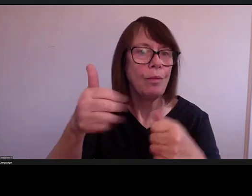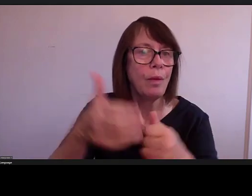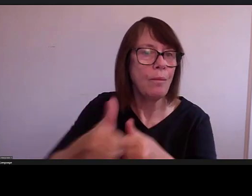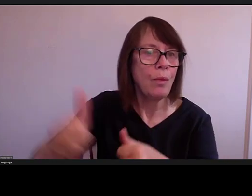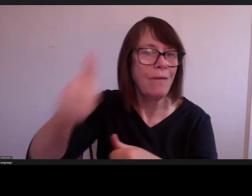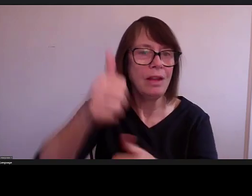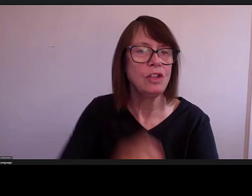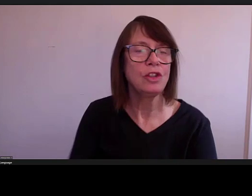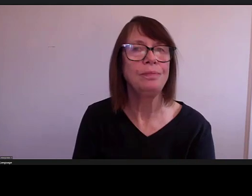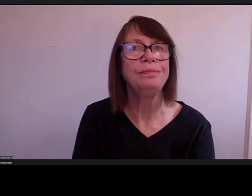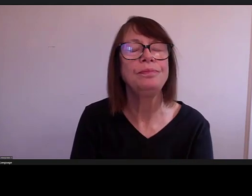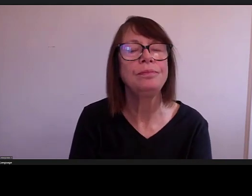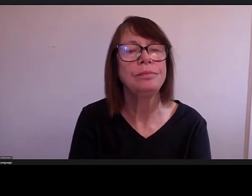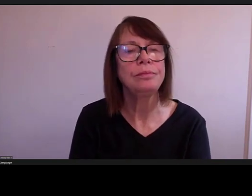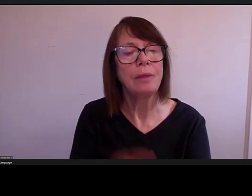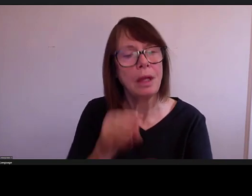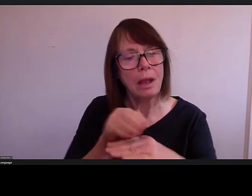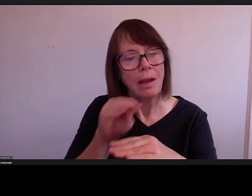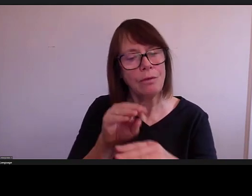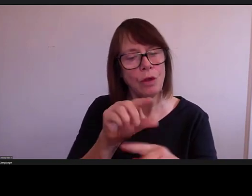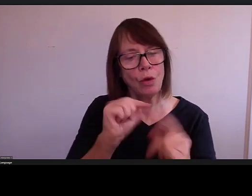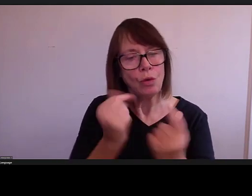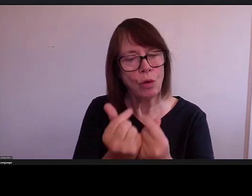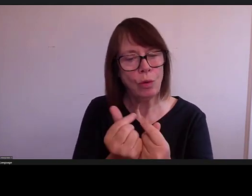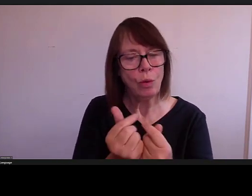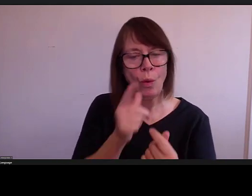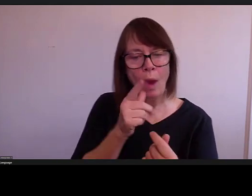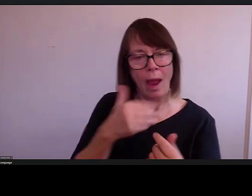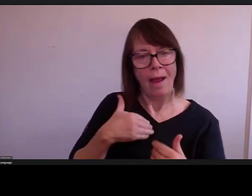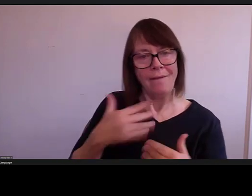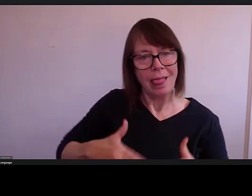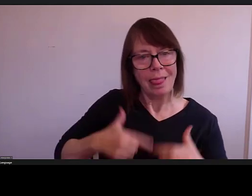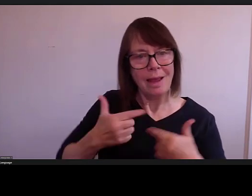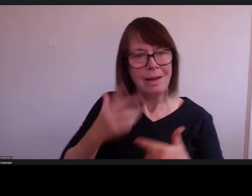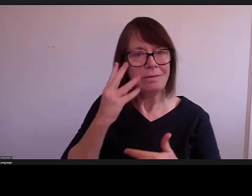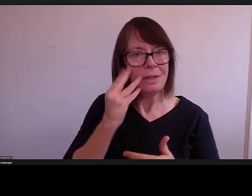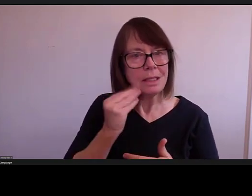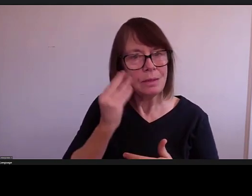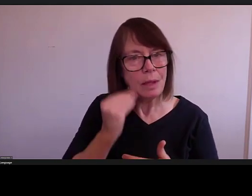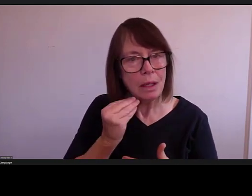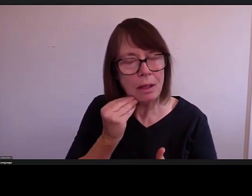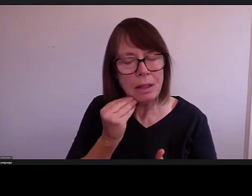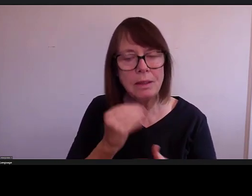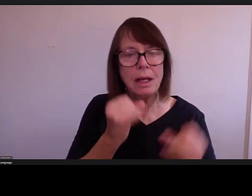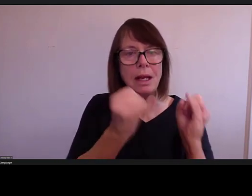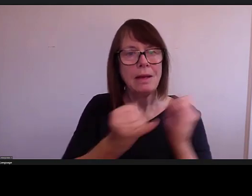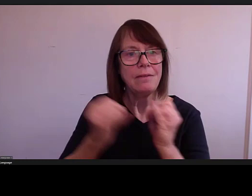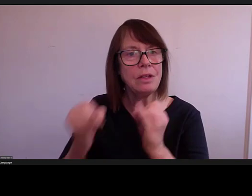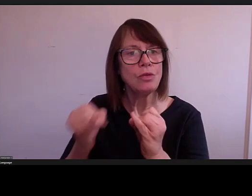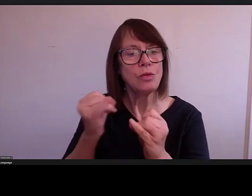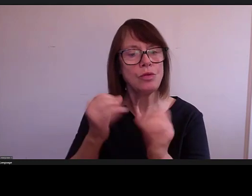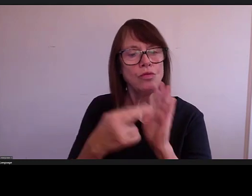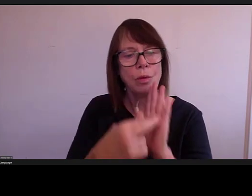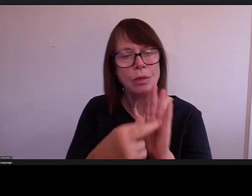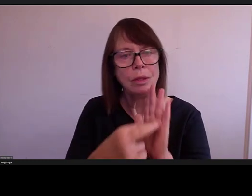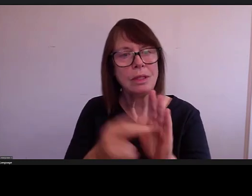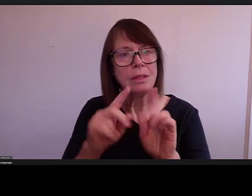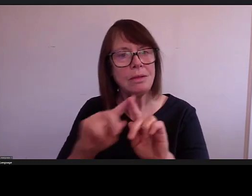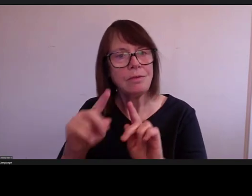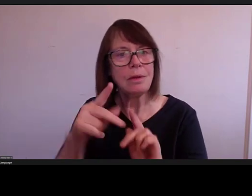made up of individuals with both lived experience, individuals representing a number of pan-Canadian